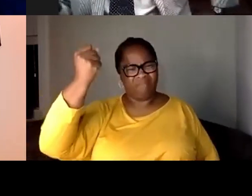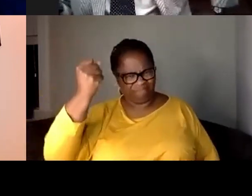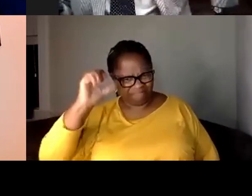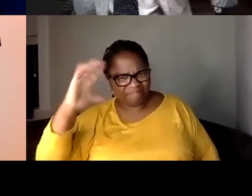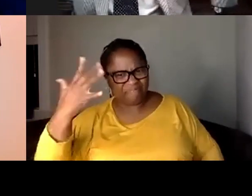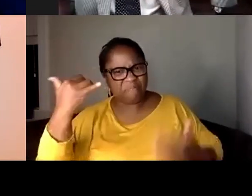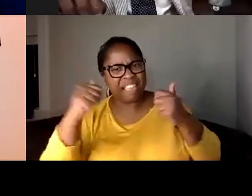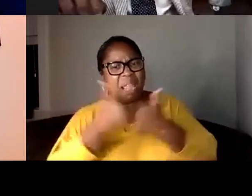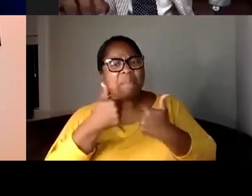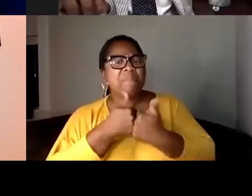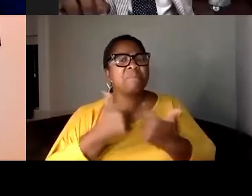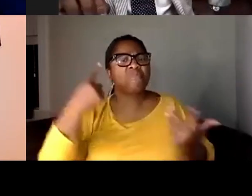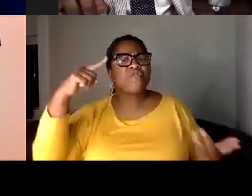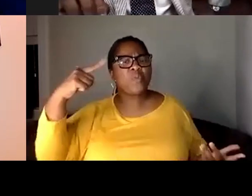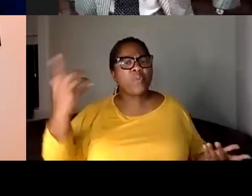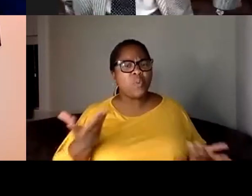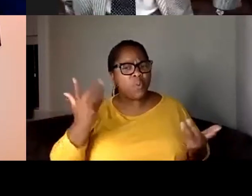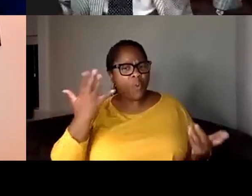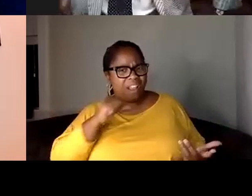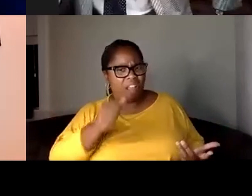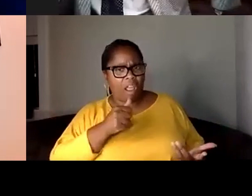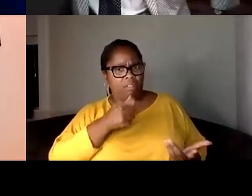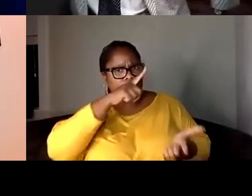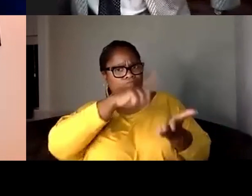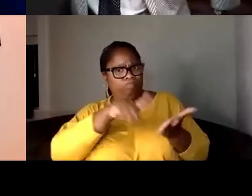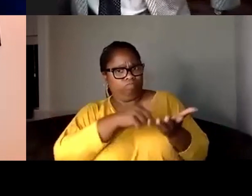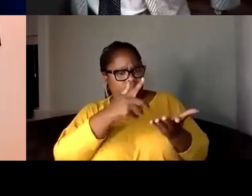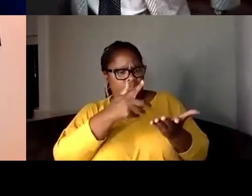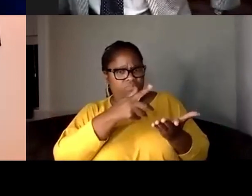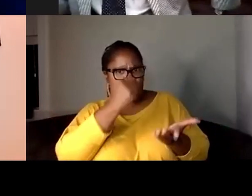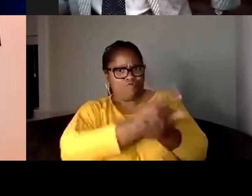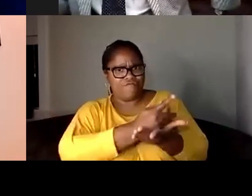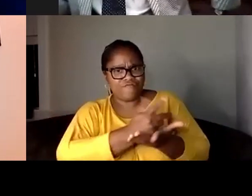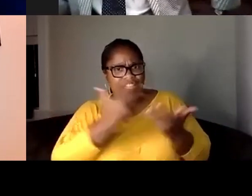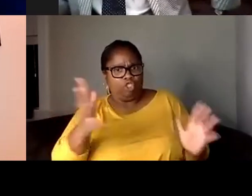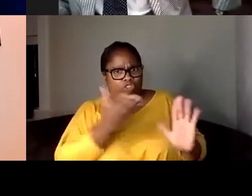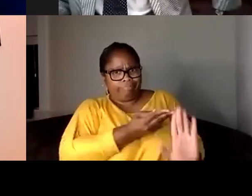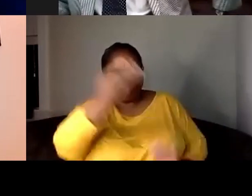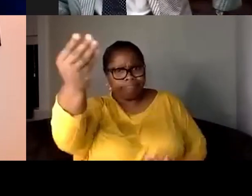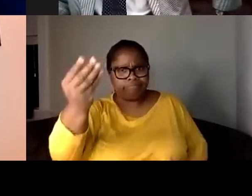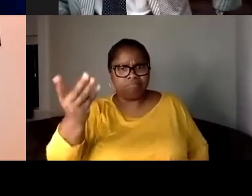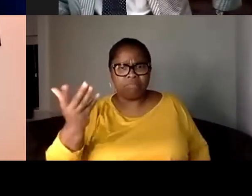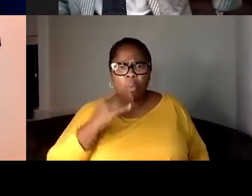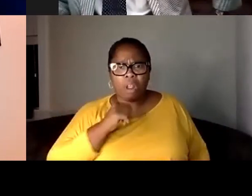don't understand why this is not just a done deal. It seems like a piece of just